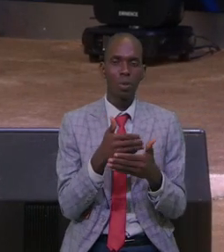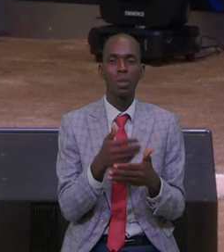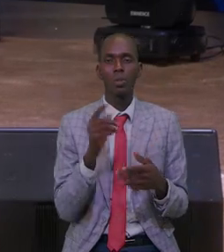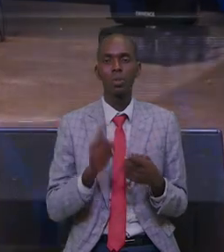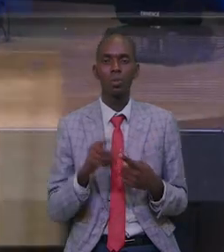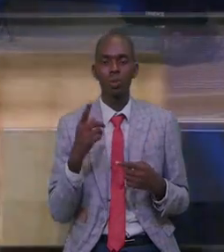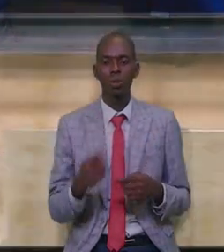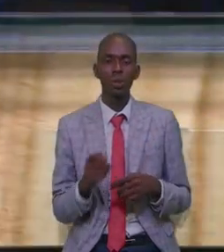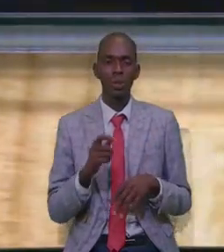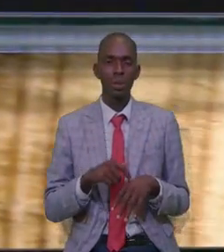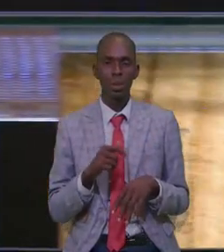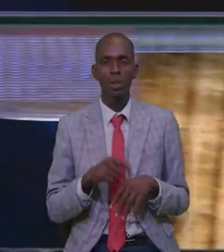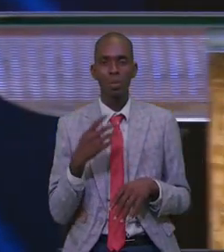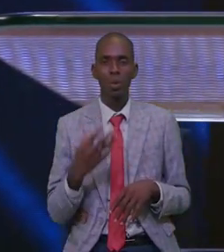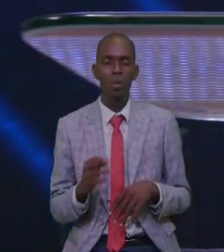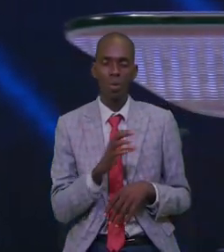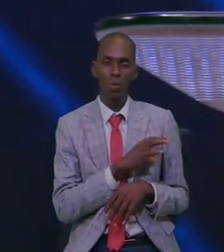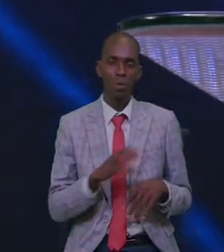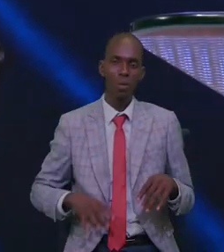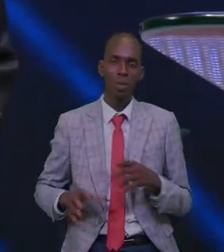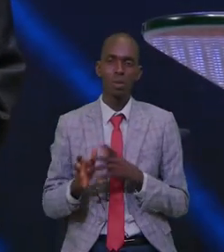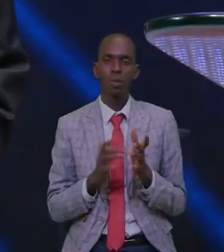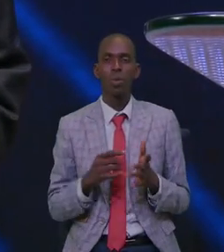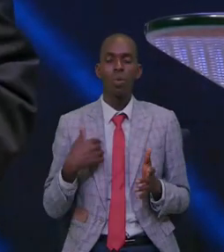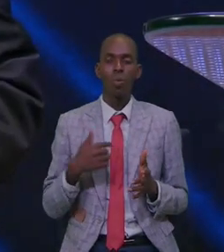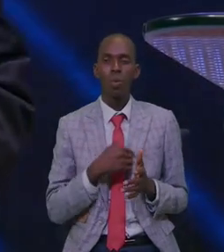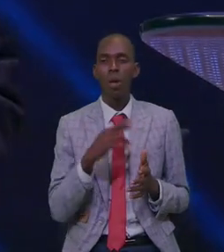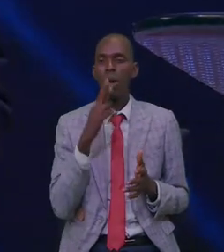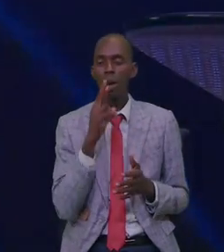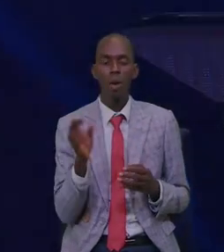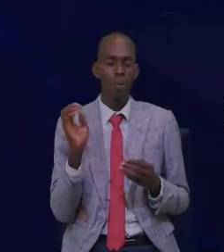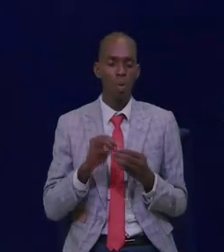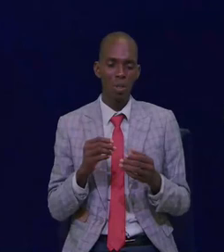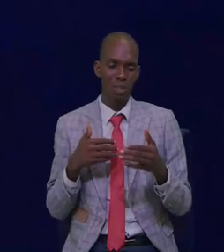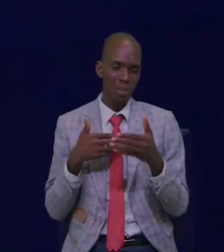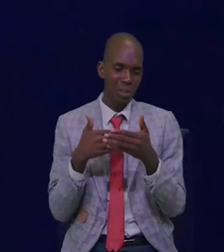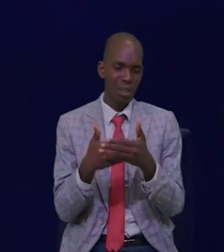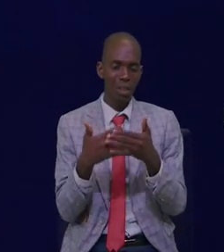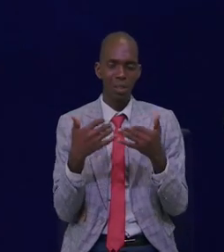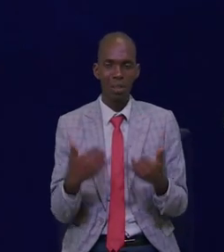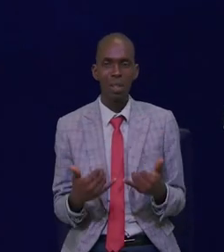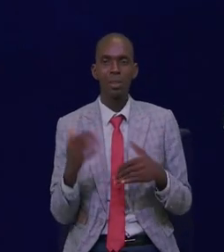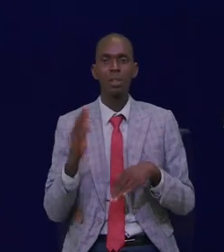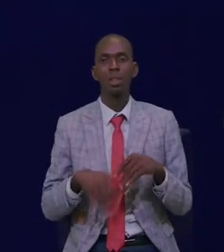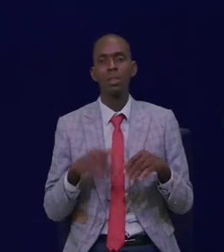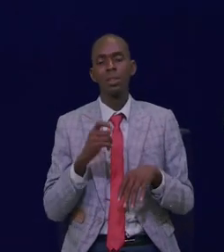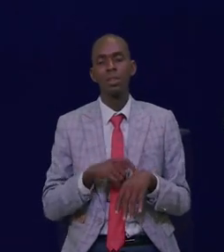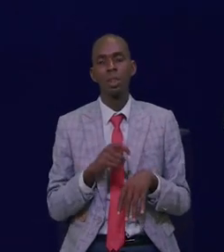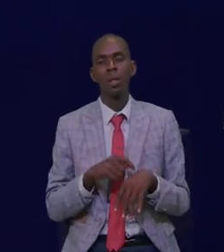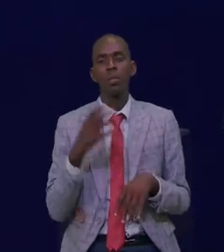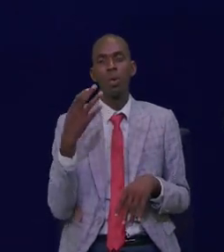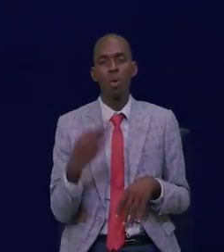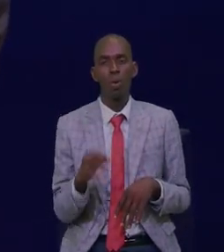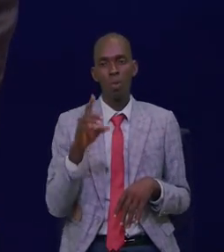We're nearer now than at the time of Daniel. Don't sleep, don't slumber, don't be